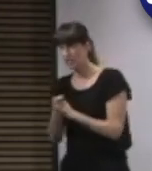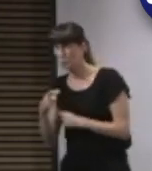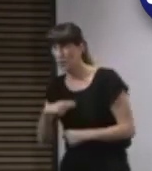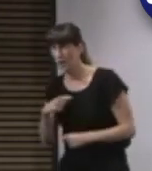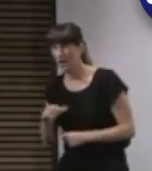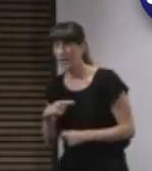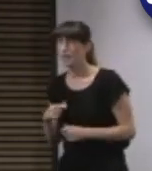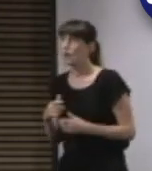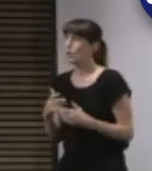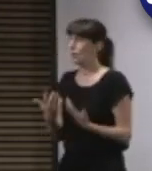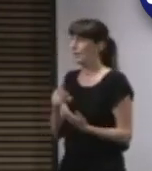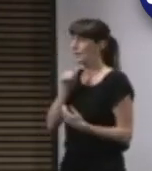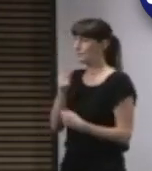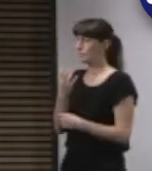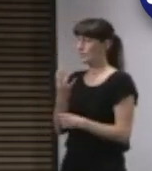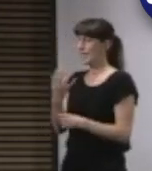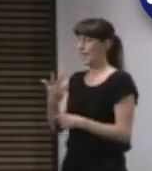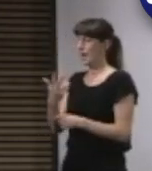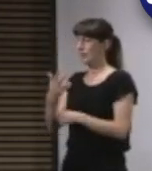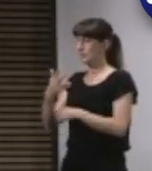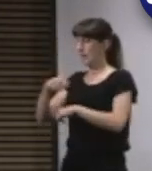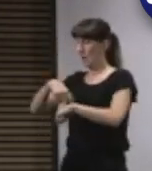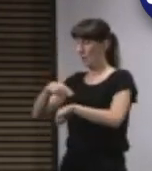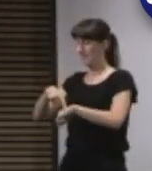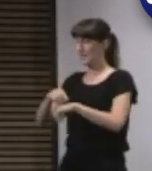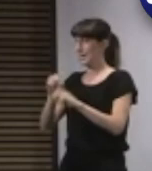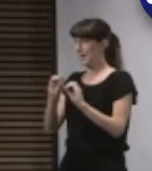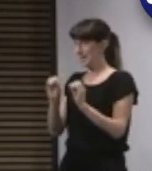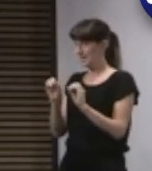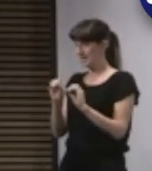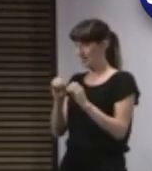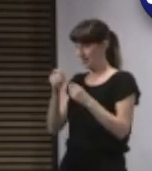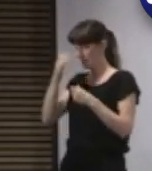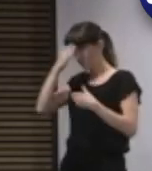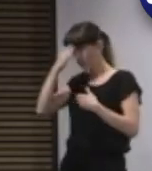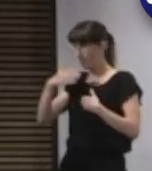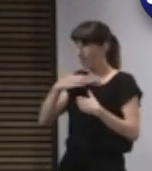classify them as recovered. We would use the 14-day period